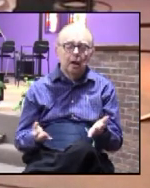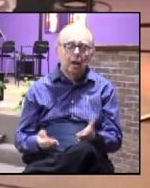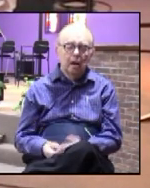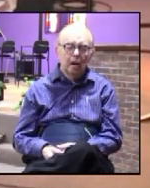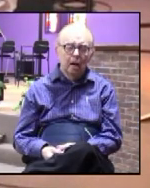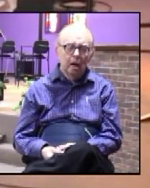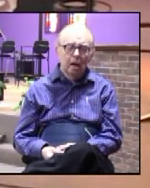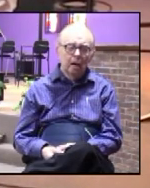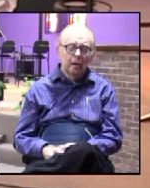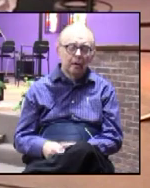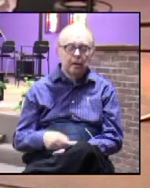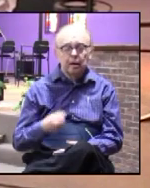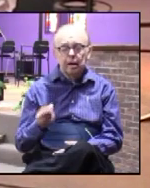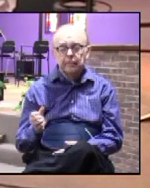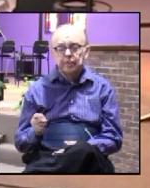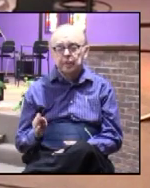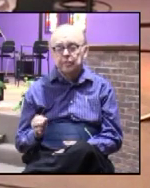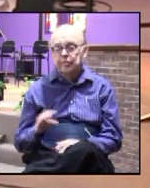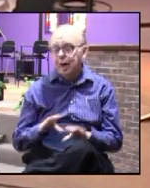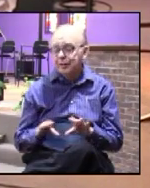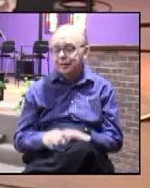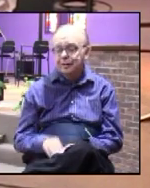I'll give you another job to do.